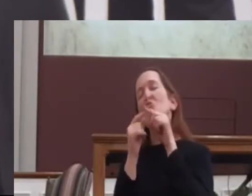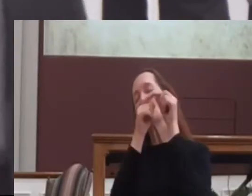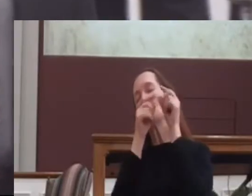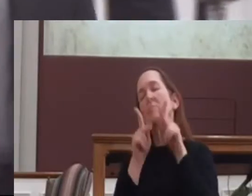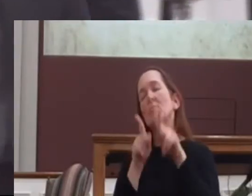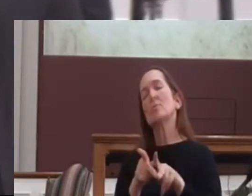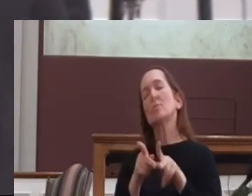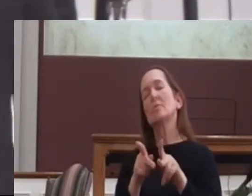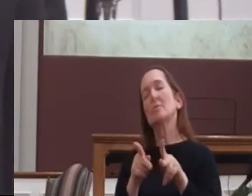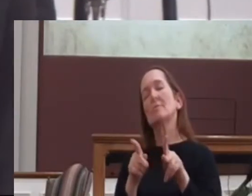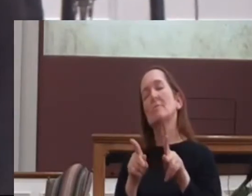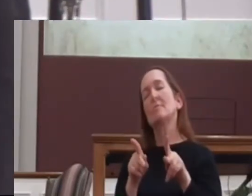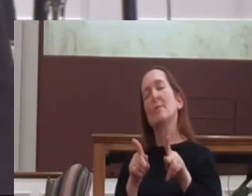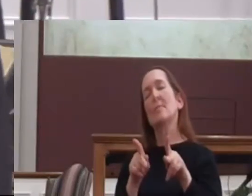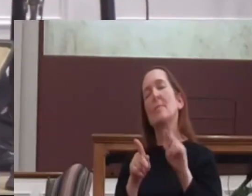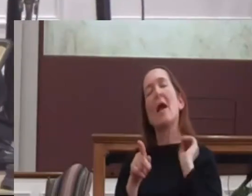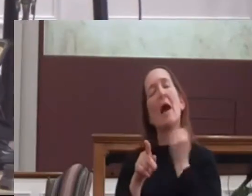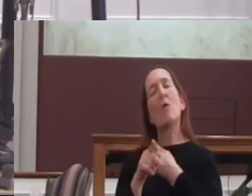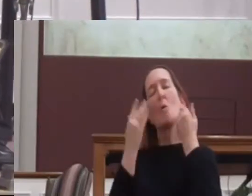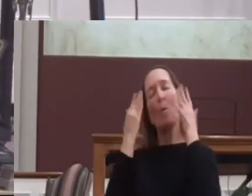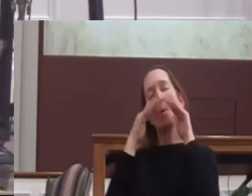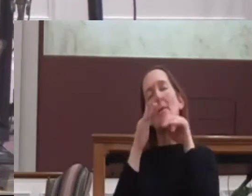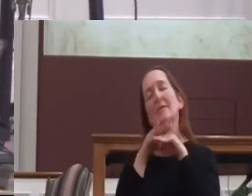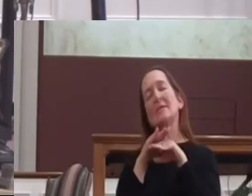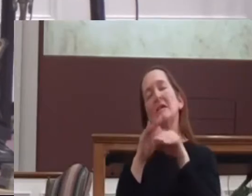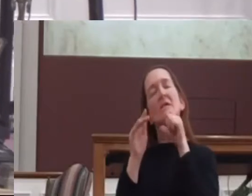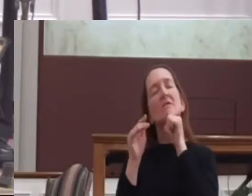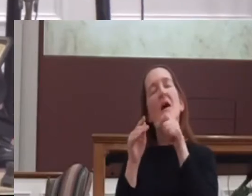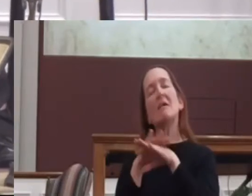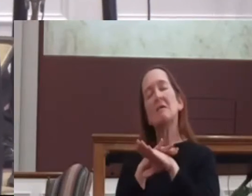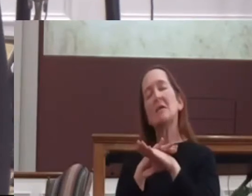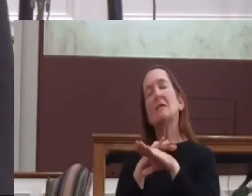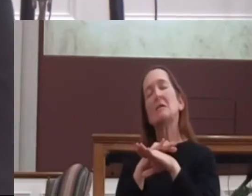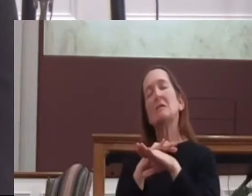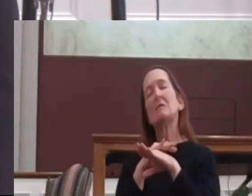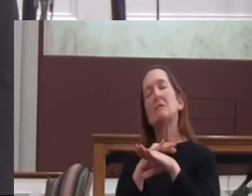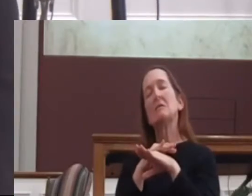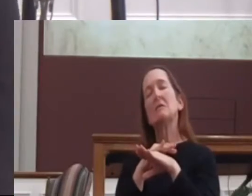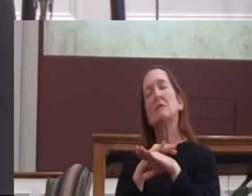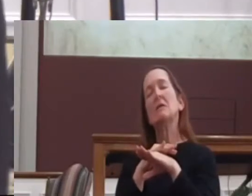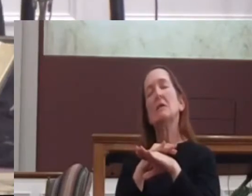in any person. Our hope is not